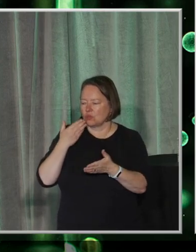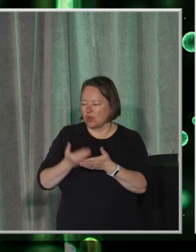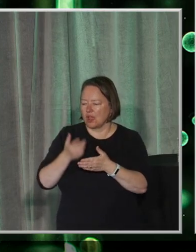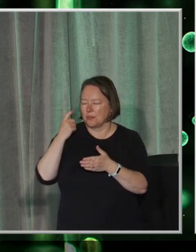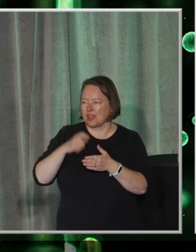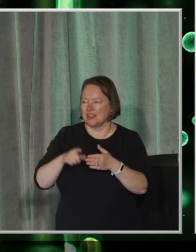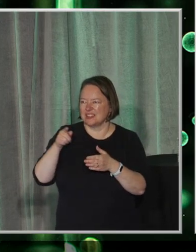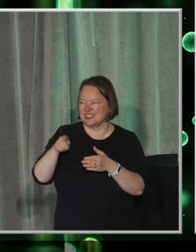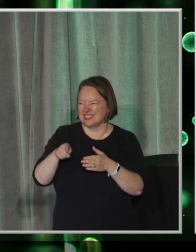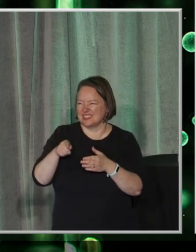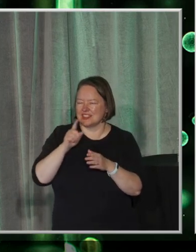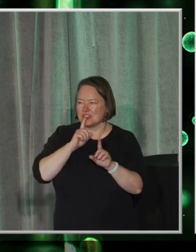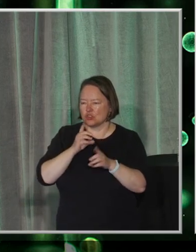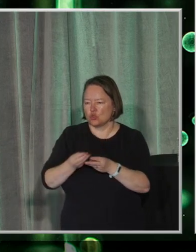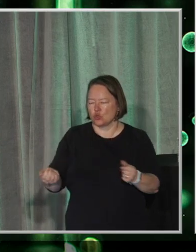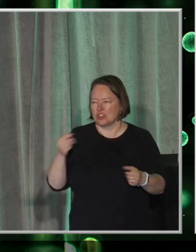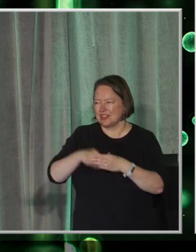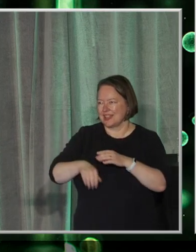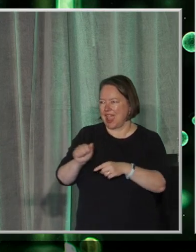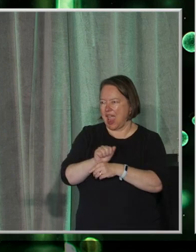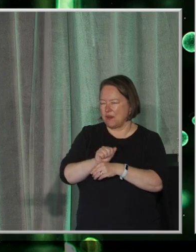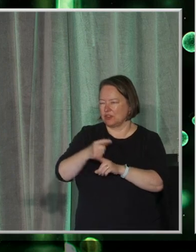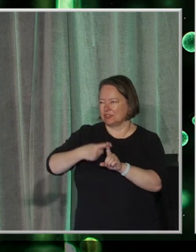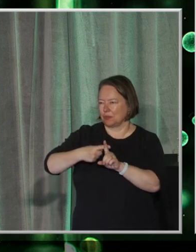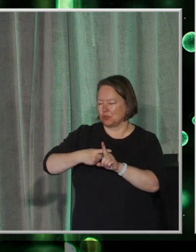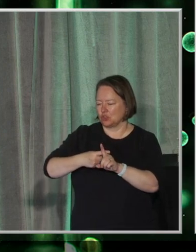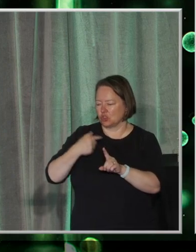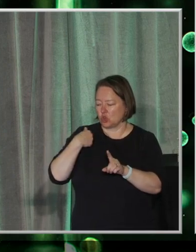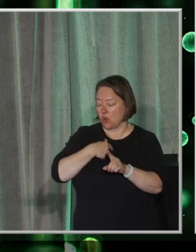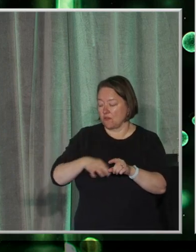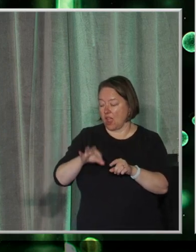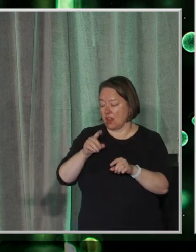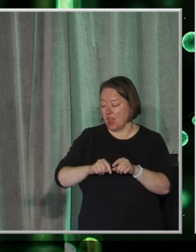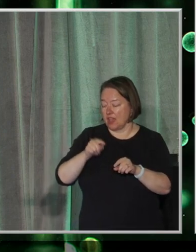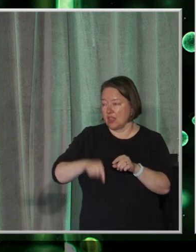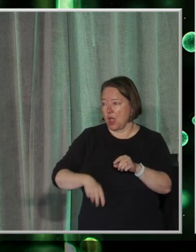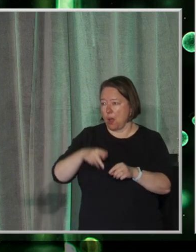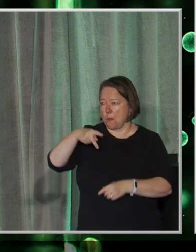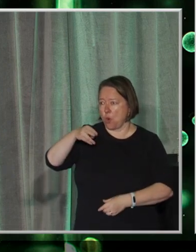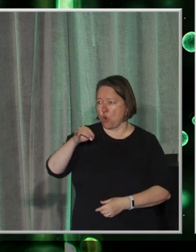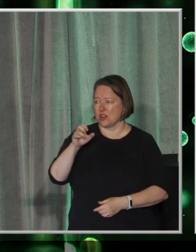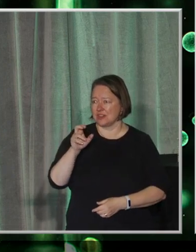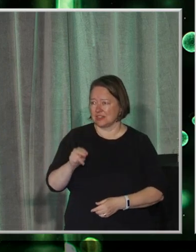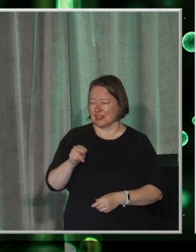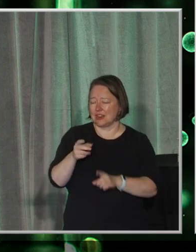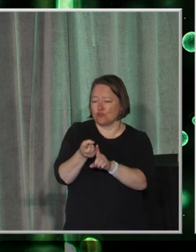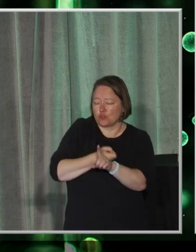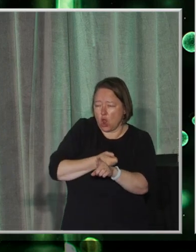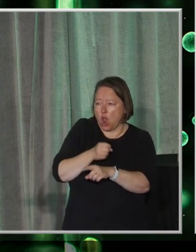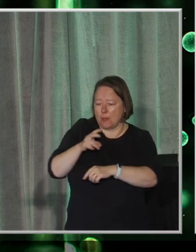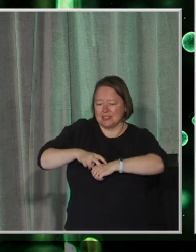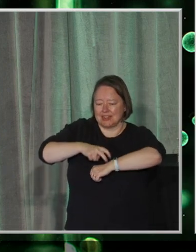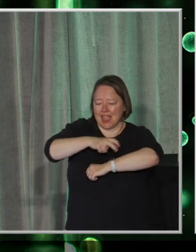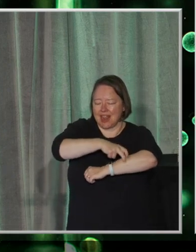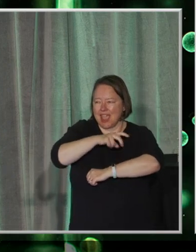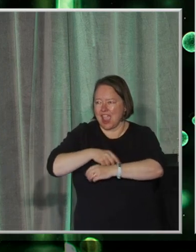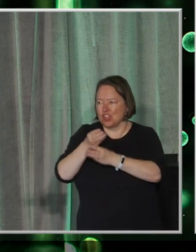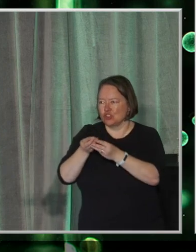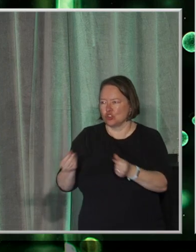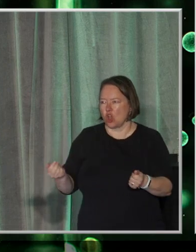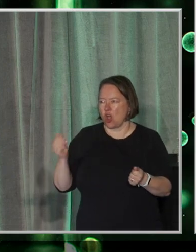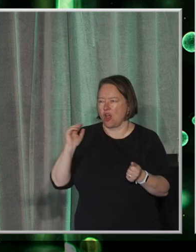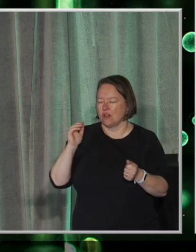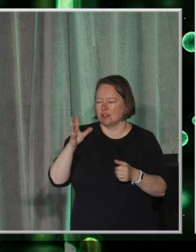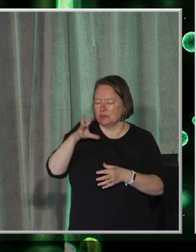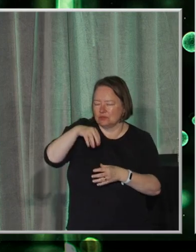lies within these average temperatures. And also, we found out that the protein powder harvested from Senene can serve or can be